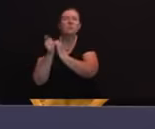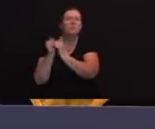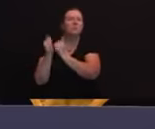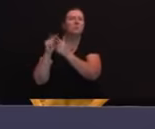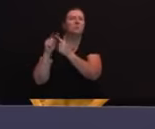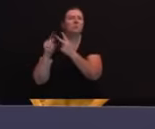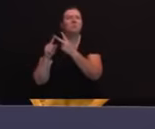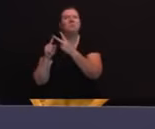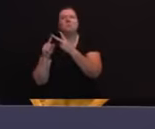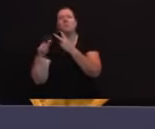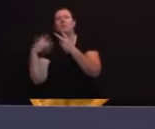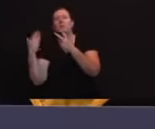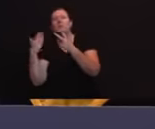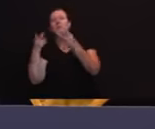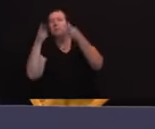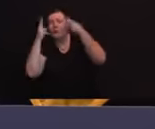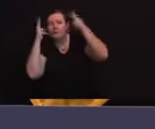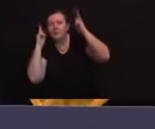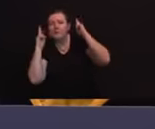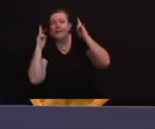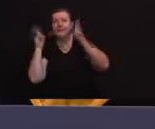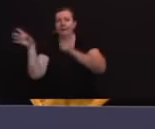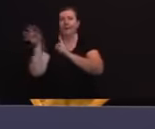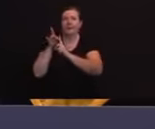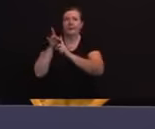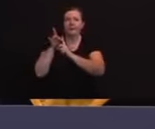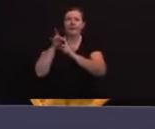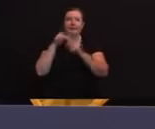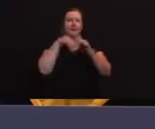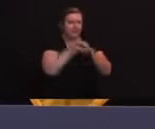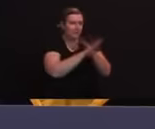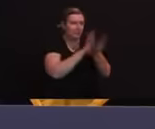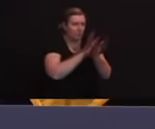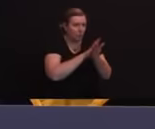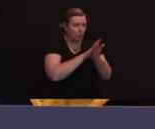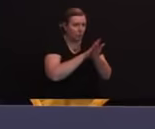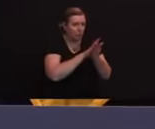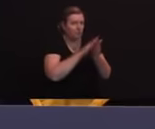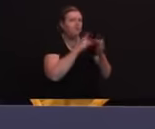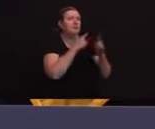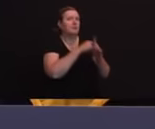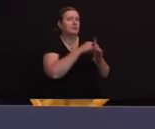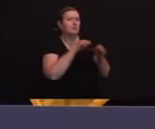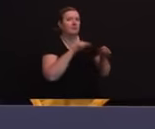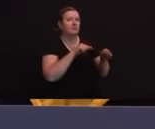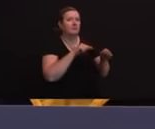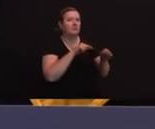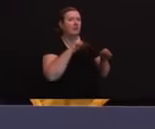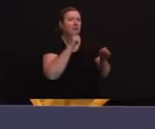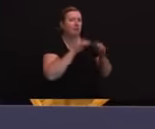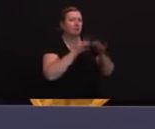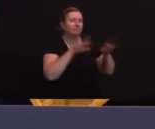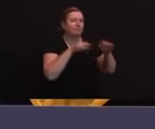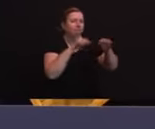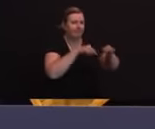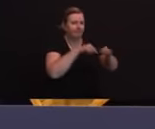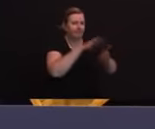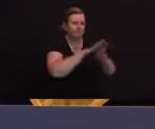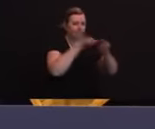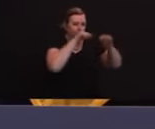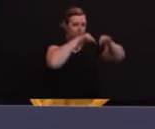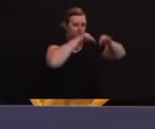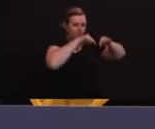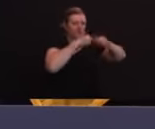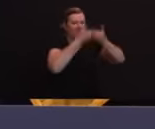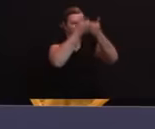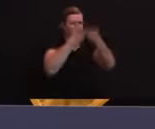get your hair cut or whatever it might be. And so that's something that the behavior outside of the four walls also matters. I